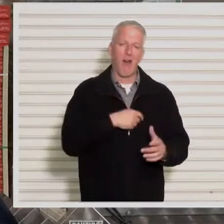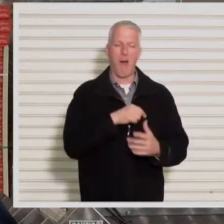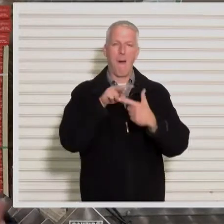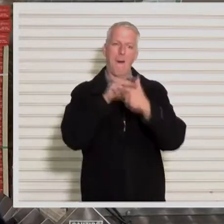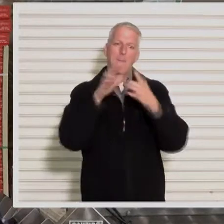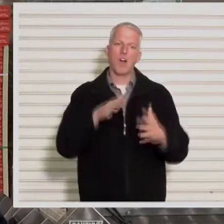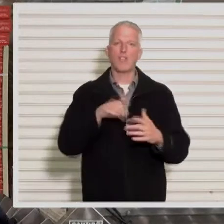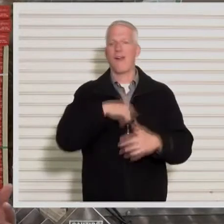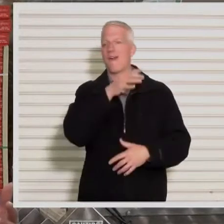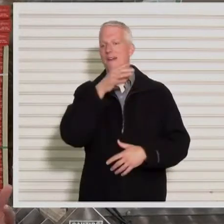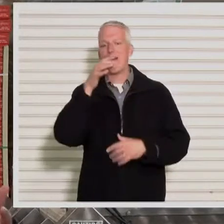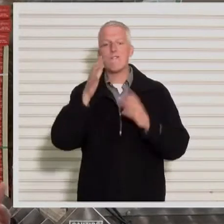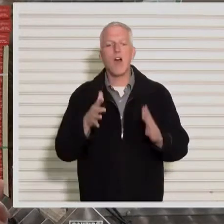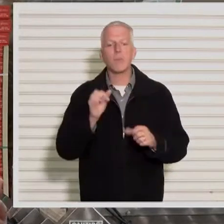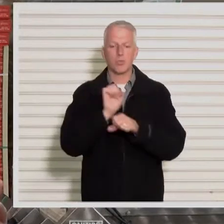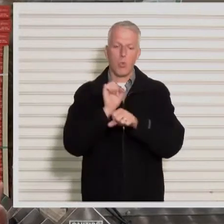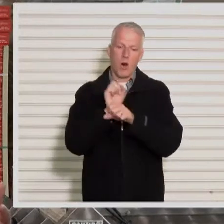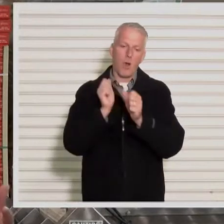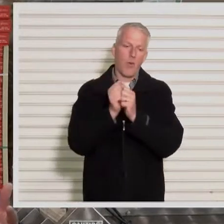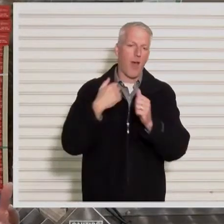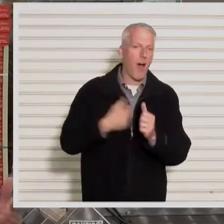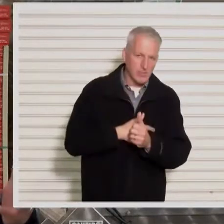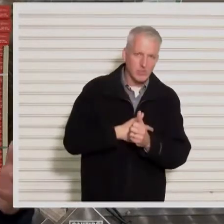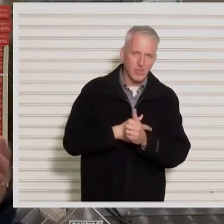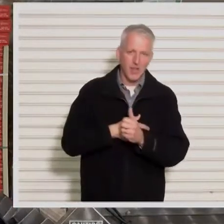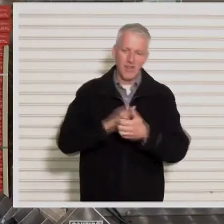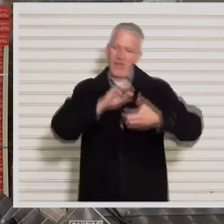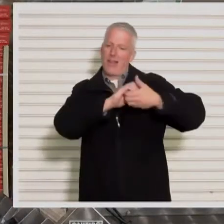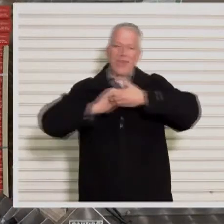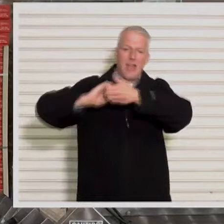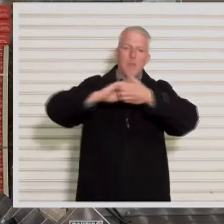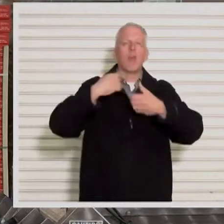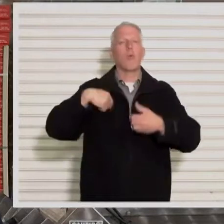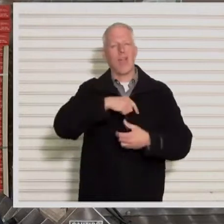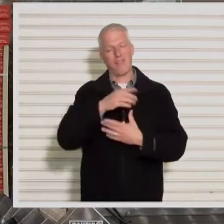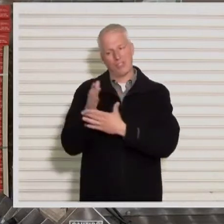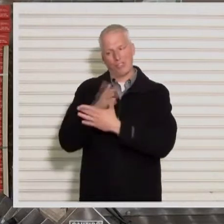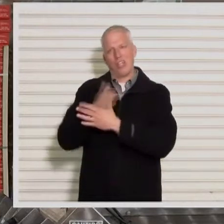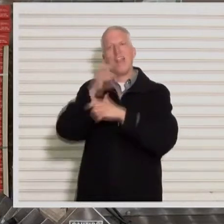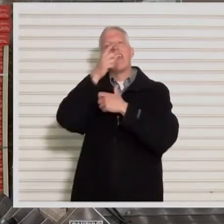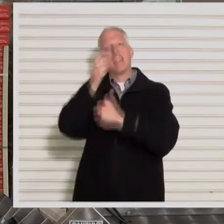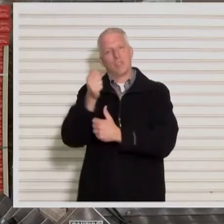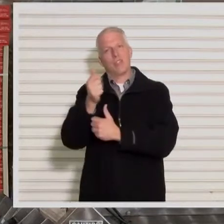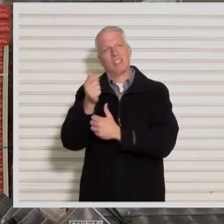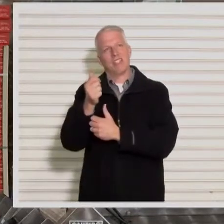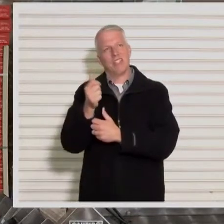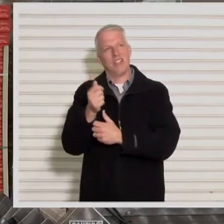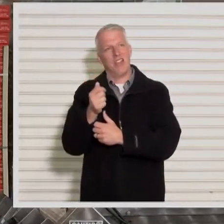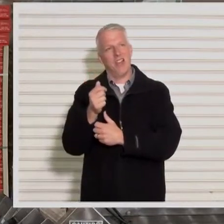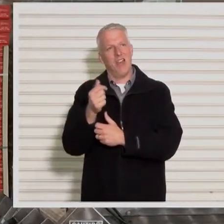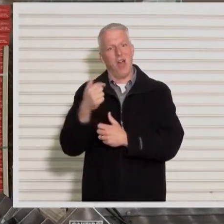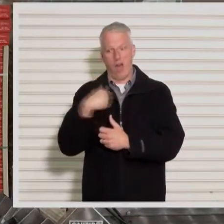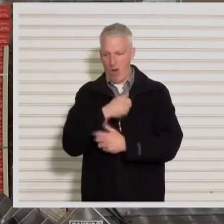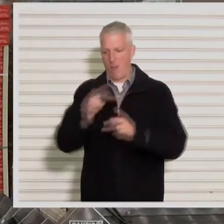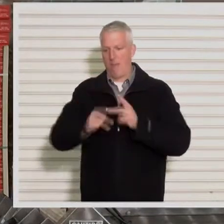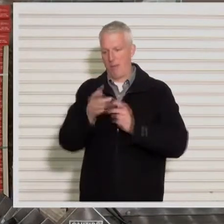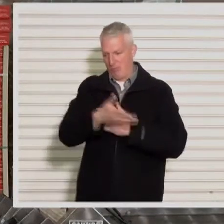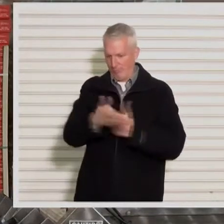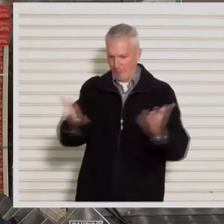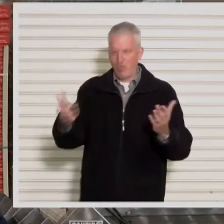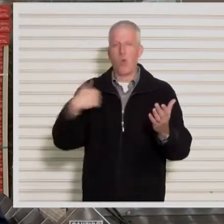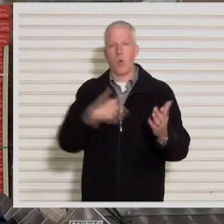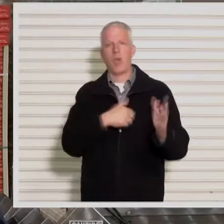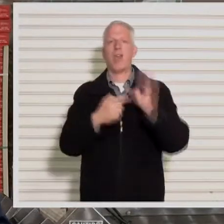are collaborating with us because we have a mutual interest. That mutual interest is our folks that we